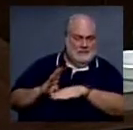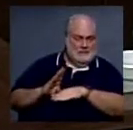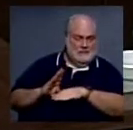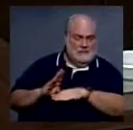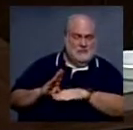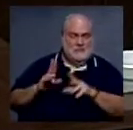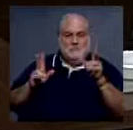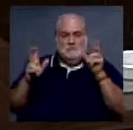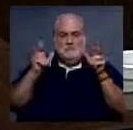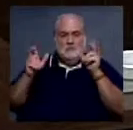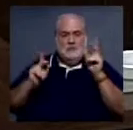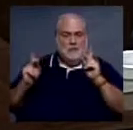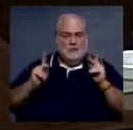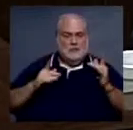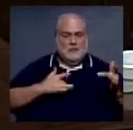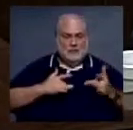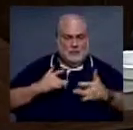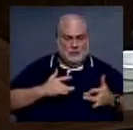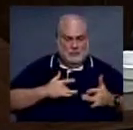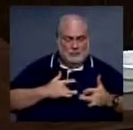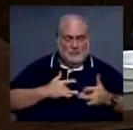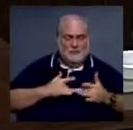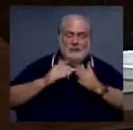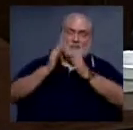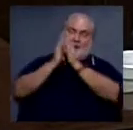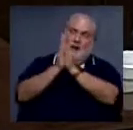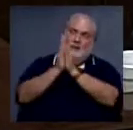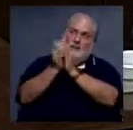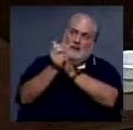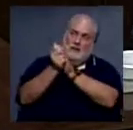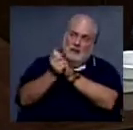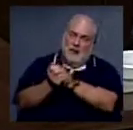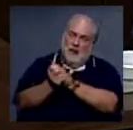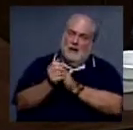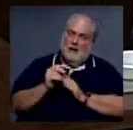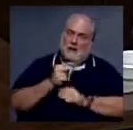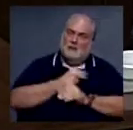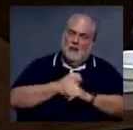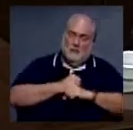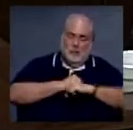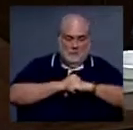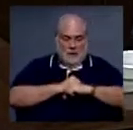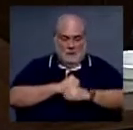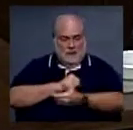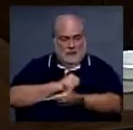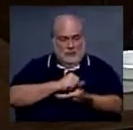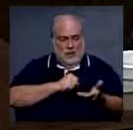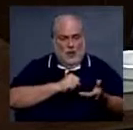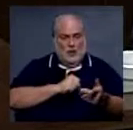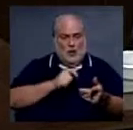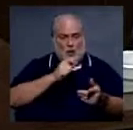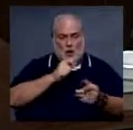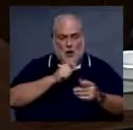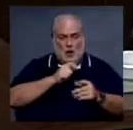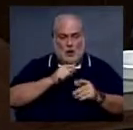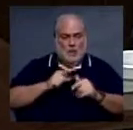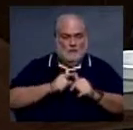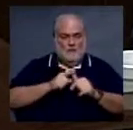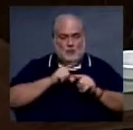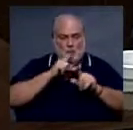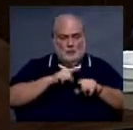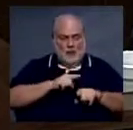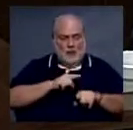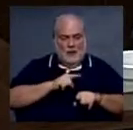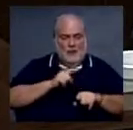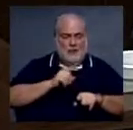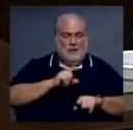ask your guidance and protection for our uniformed first responders who provide protection for us from fire and police. And